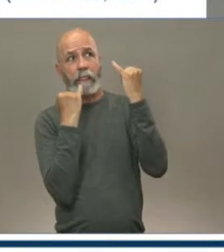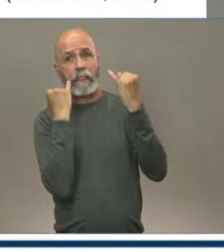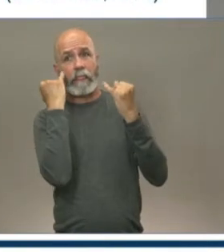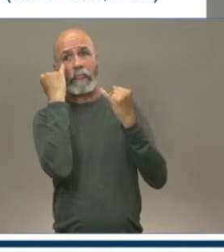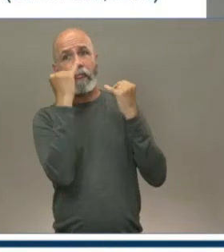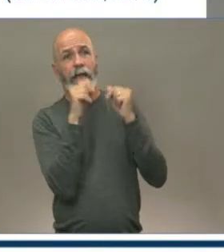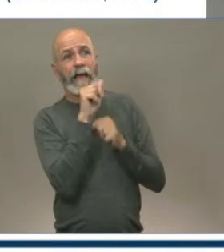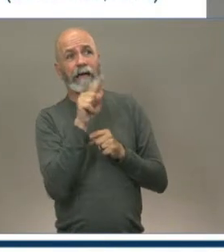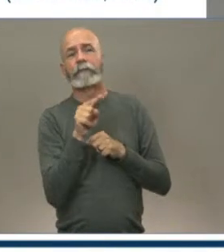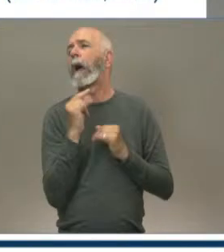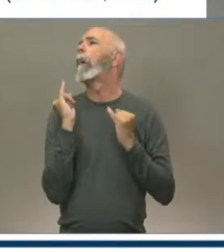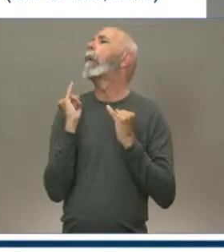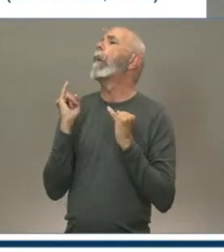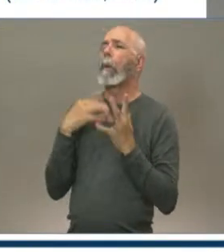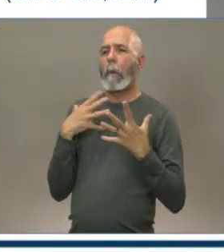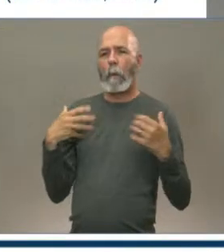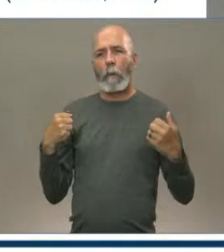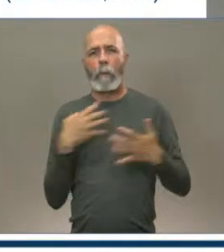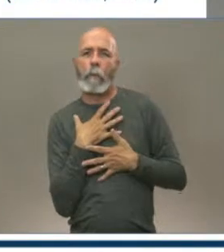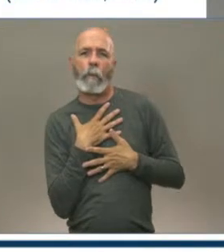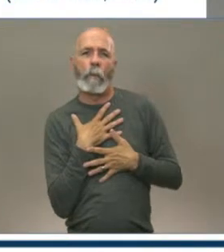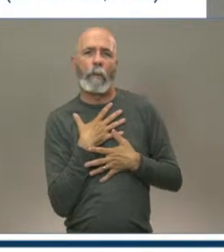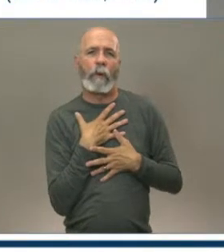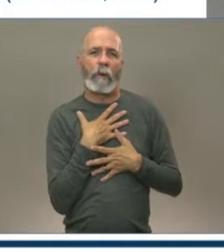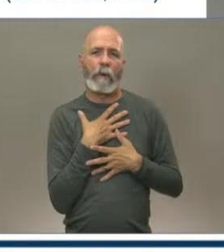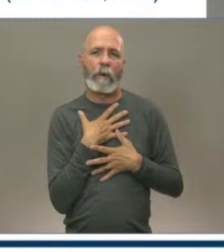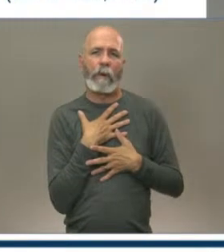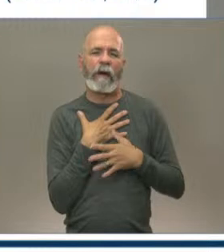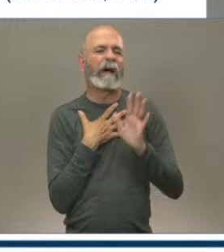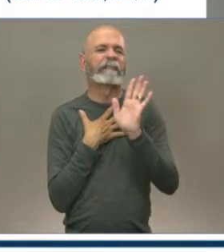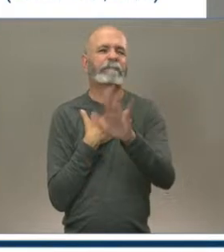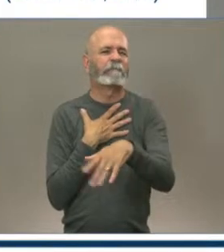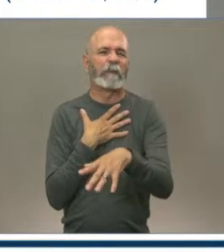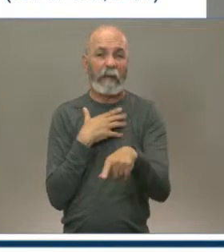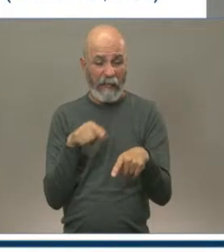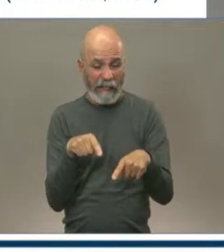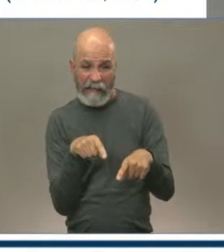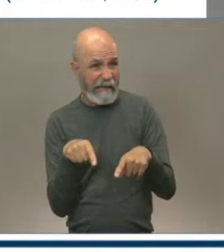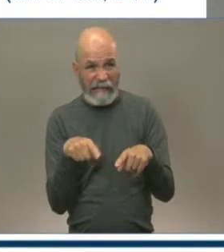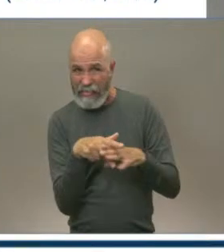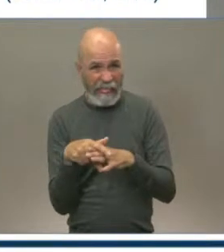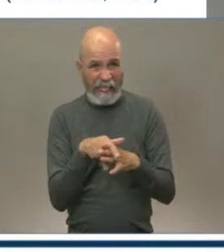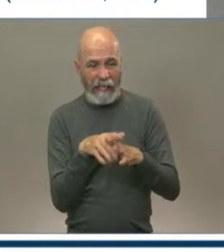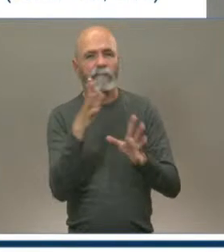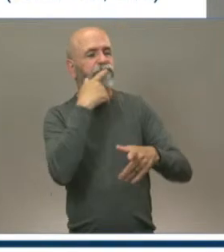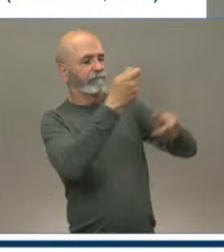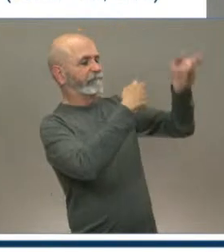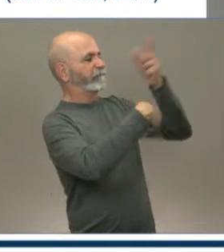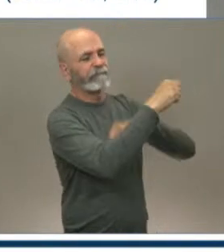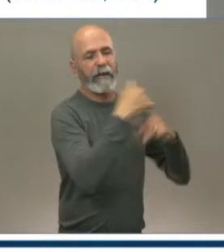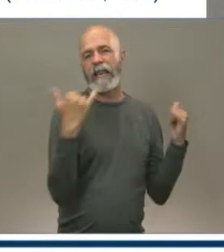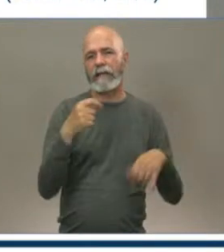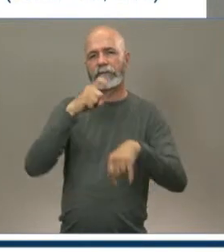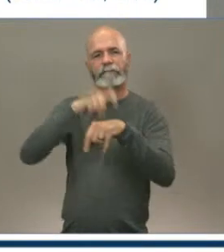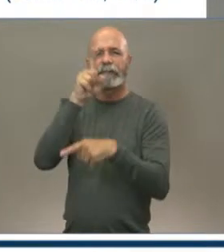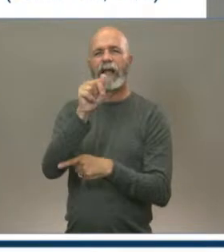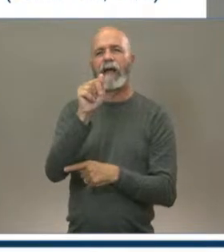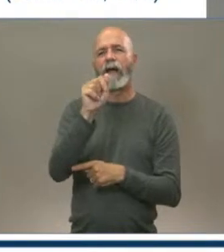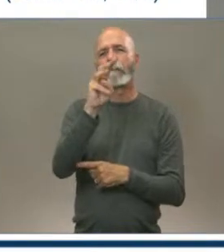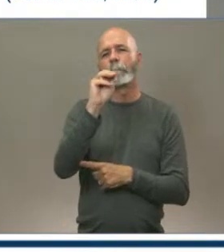people who were to get AstraZeneca to receive mRNA vaccine instead, because their age